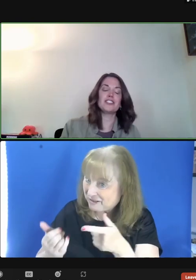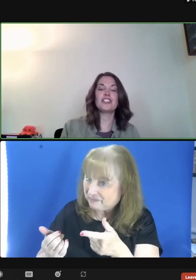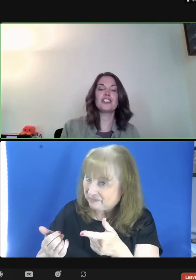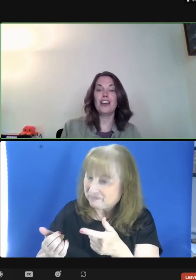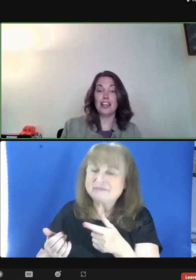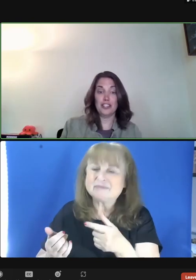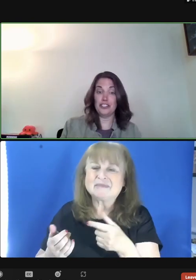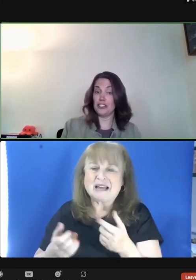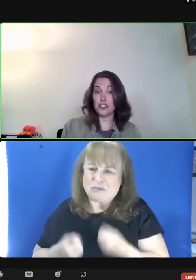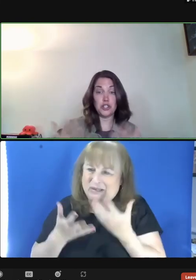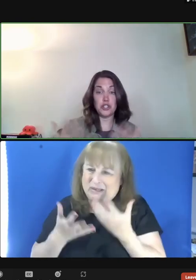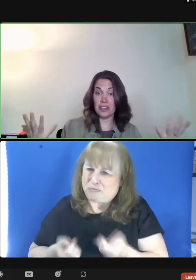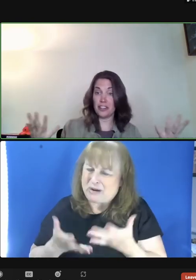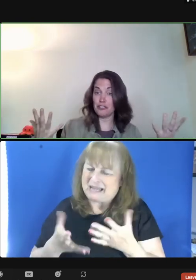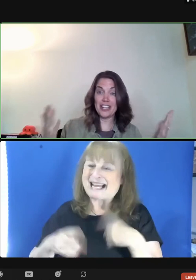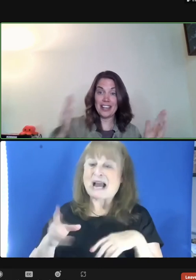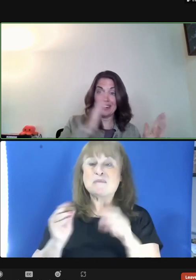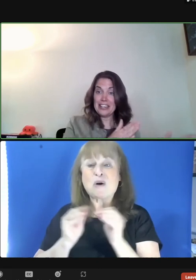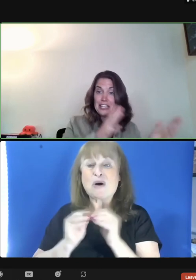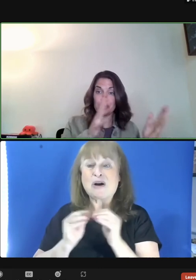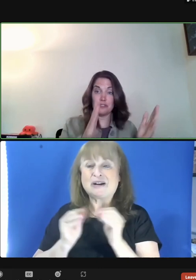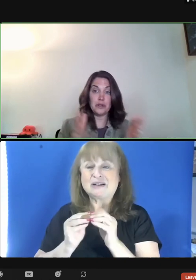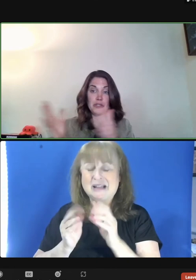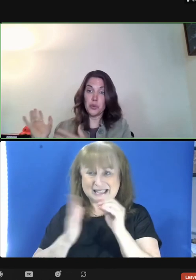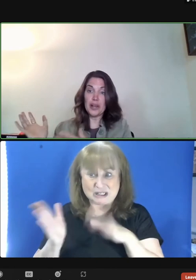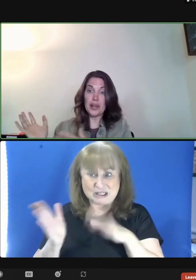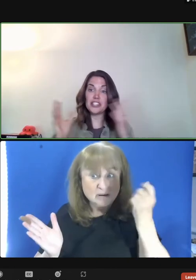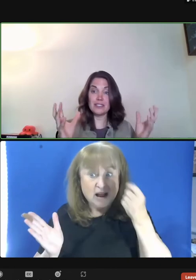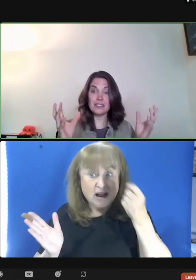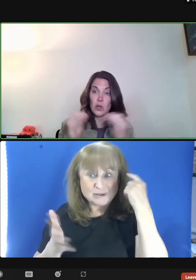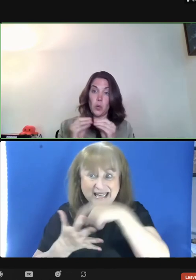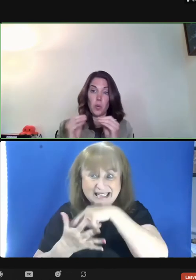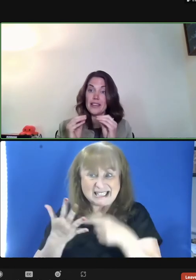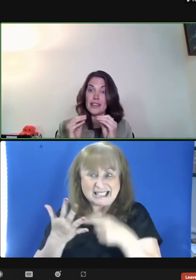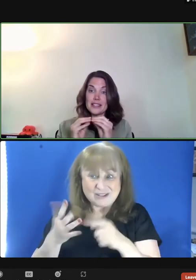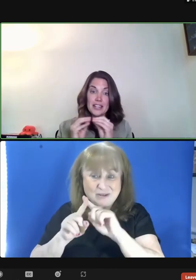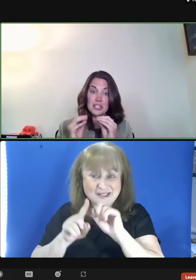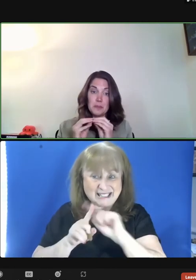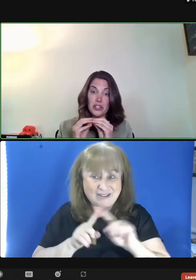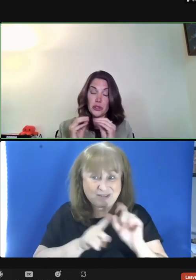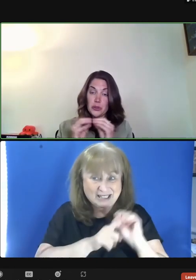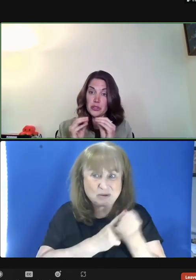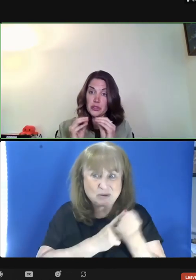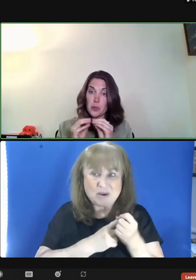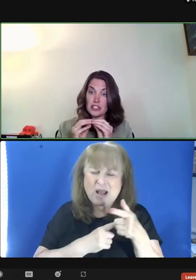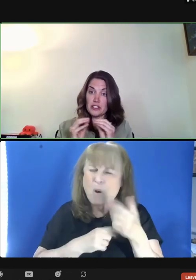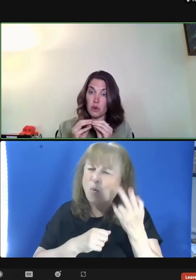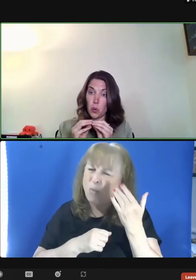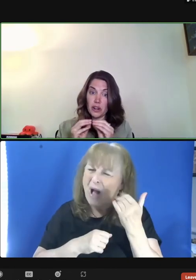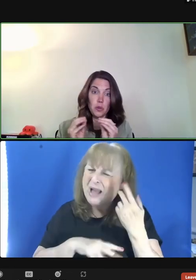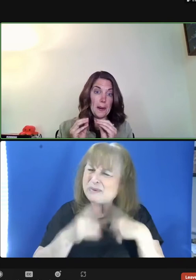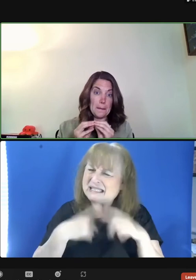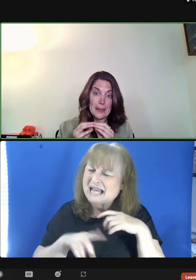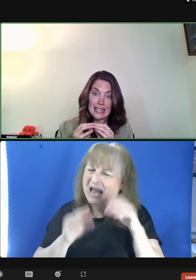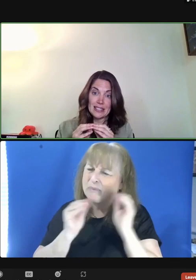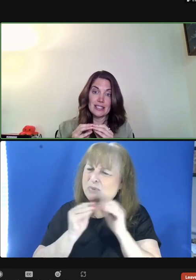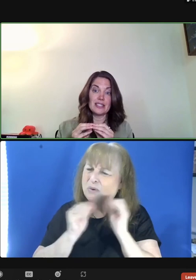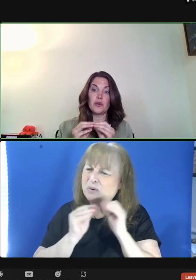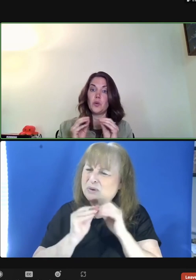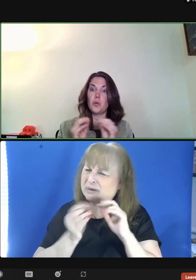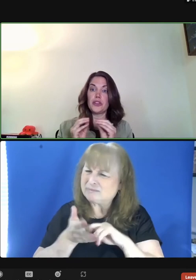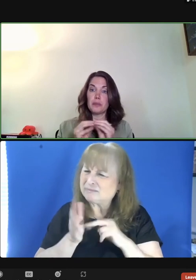expressive response. Does the student understand in each of those situations why this sign is being used, what it's for, what